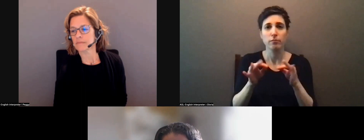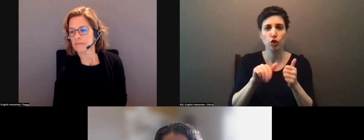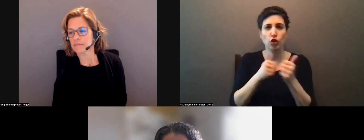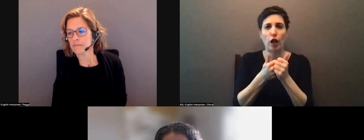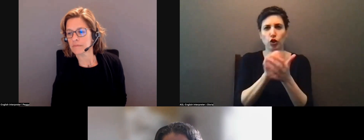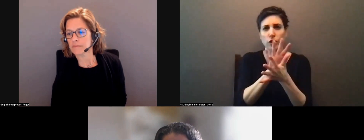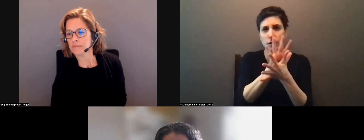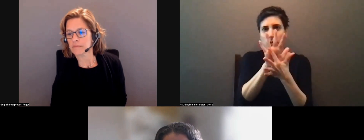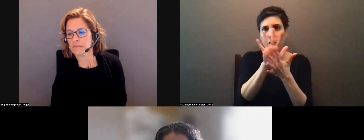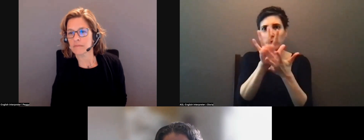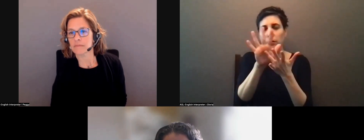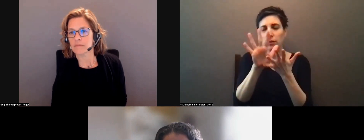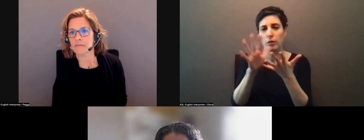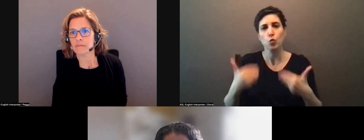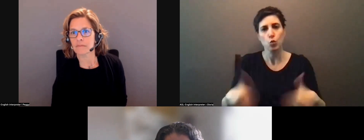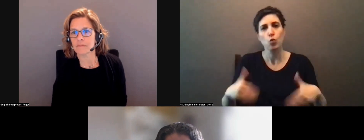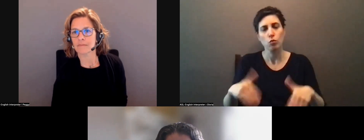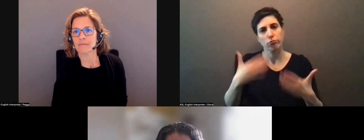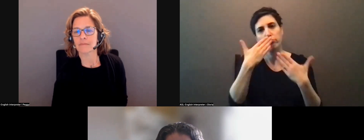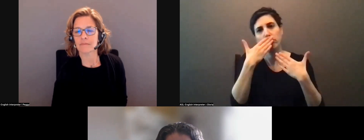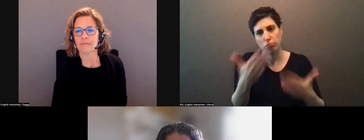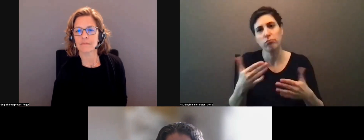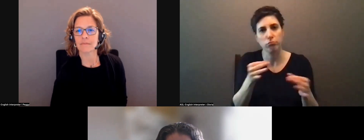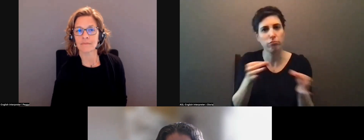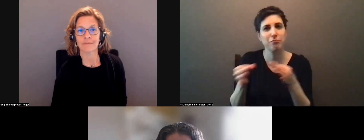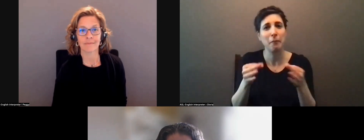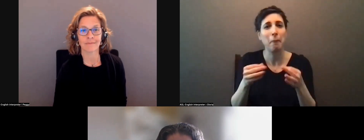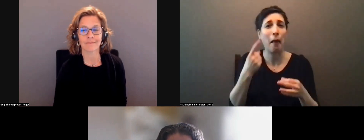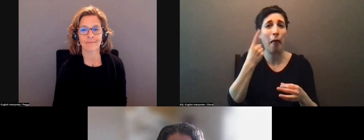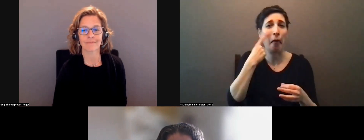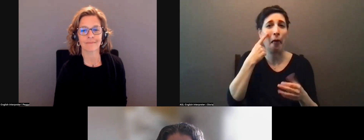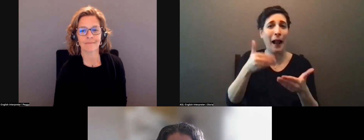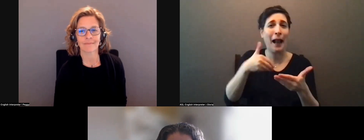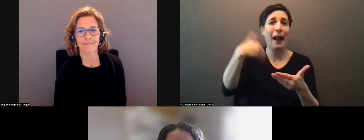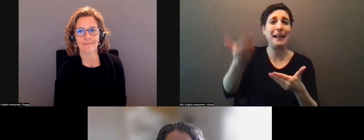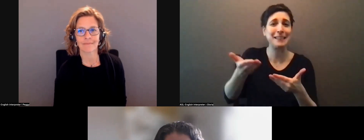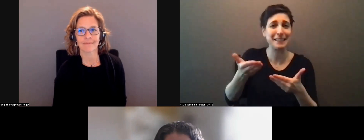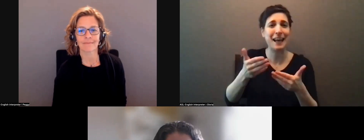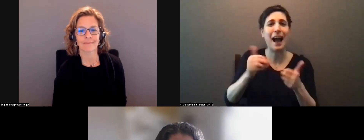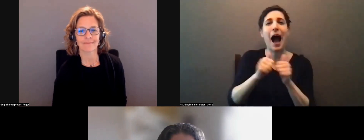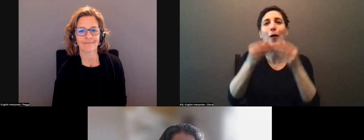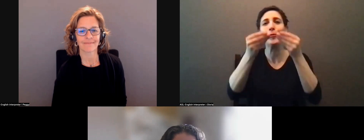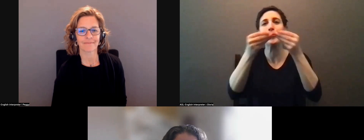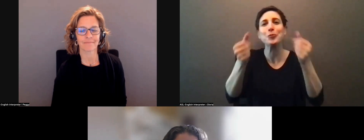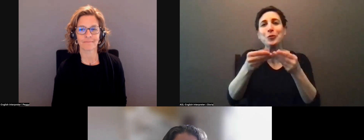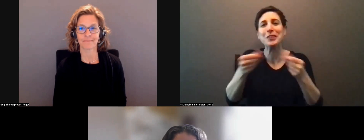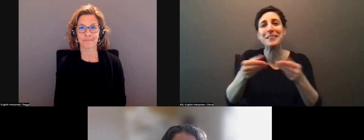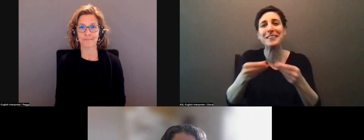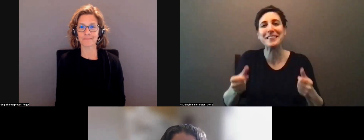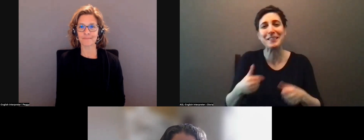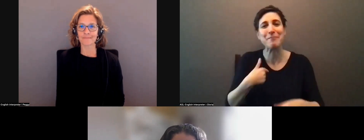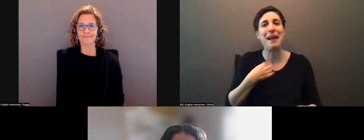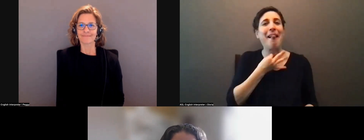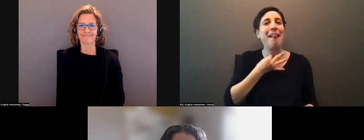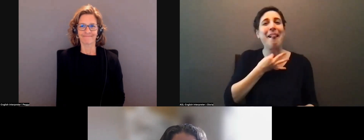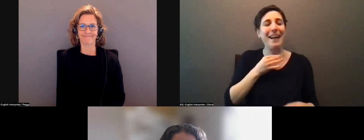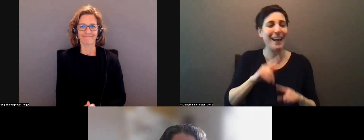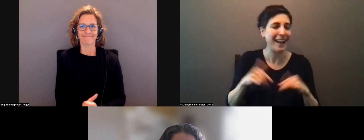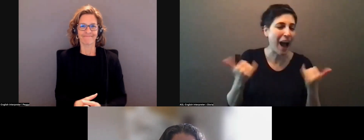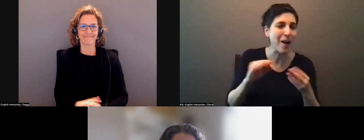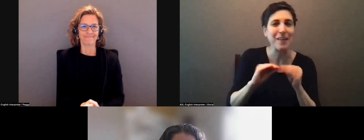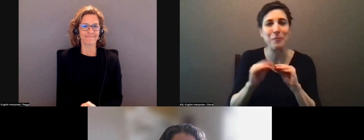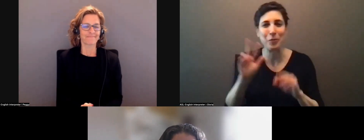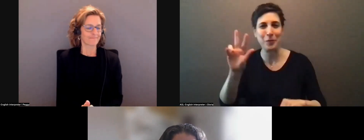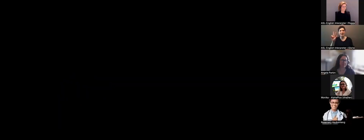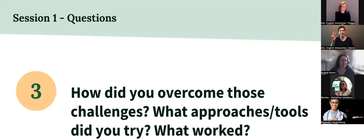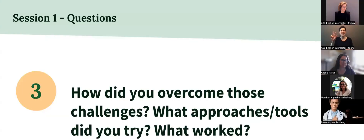really multifaceted. So I'm looking forward to the next question. I think we could probably jump into question 3,